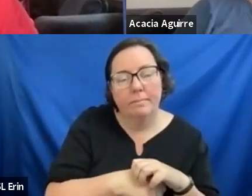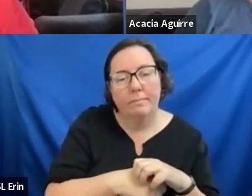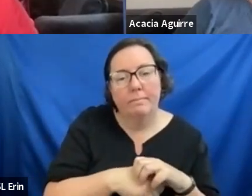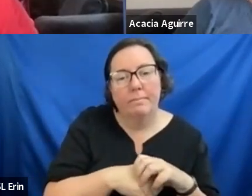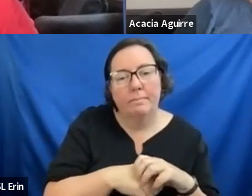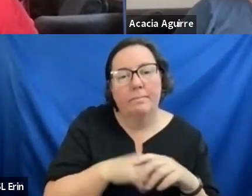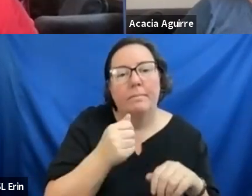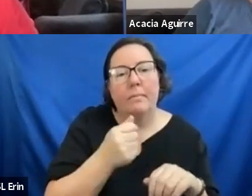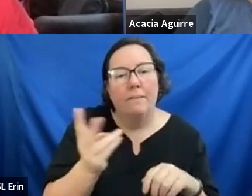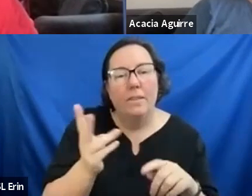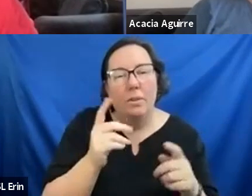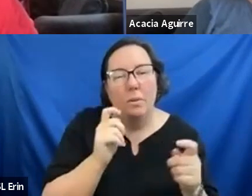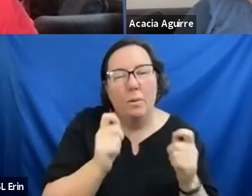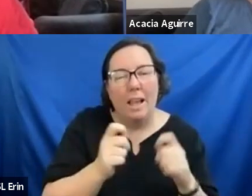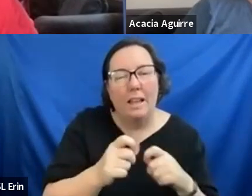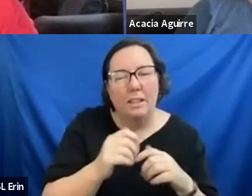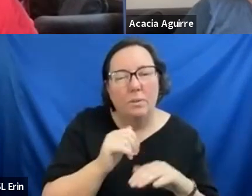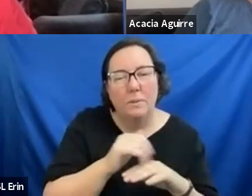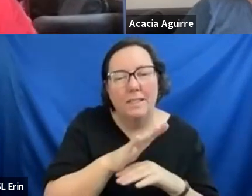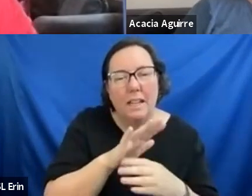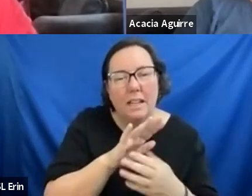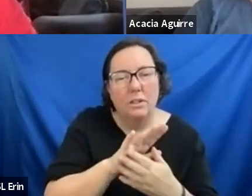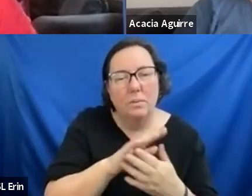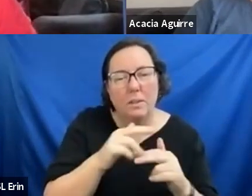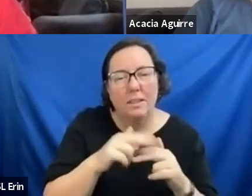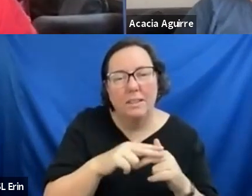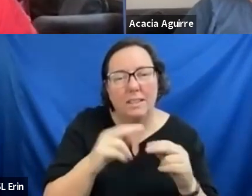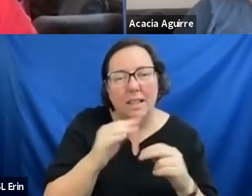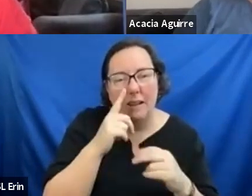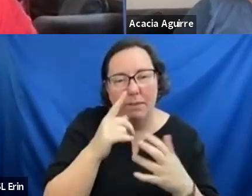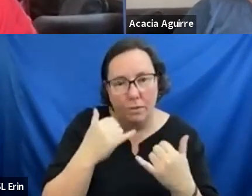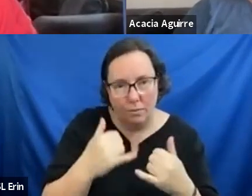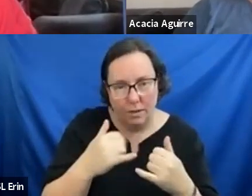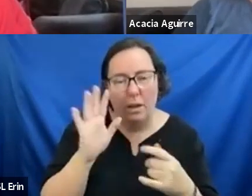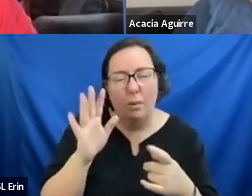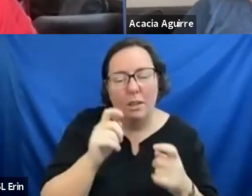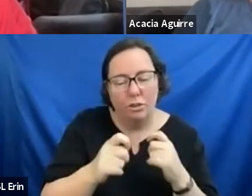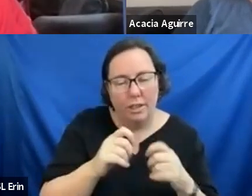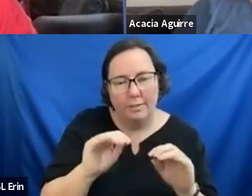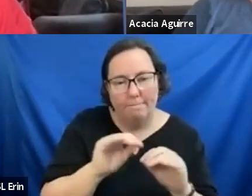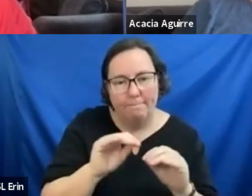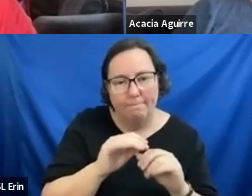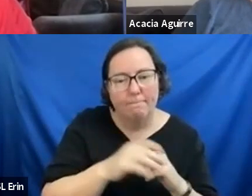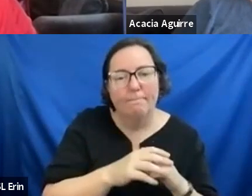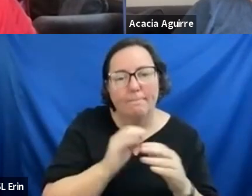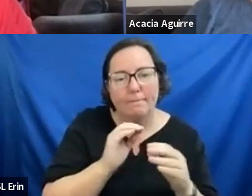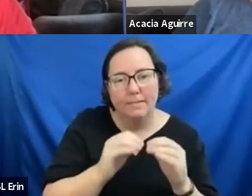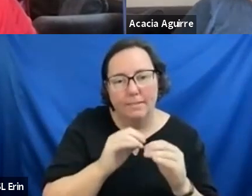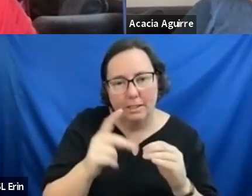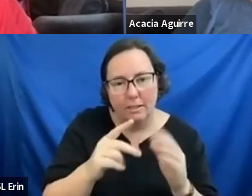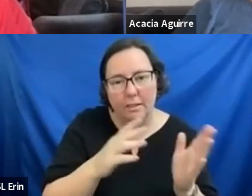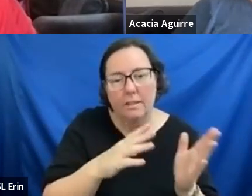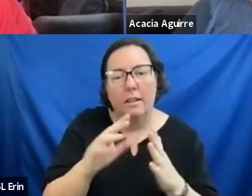there were a few edits to the sending school slides from tonight that we will change and